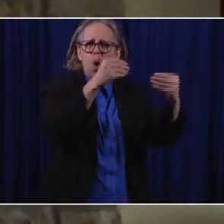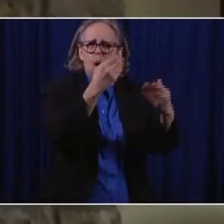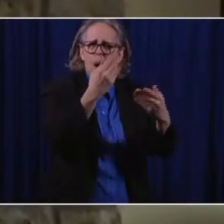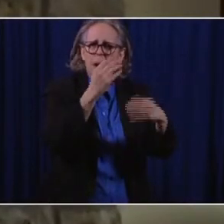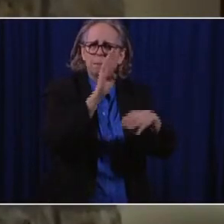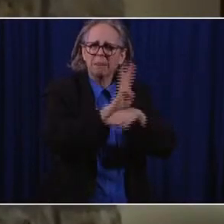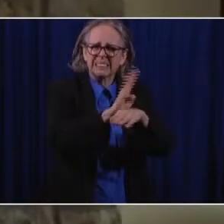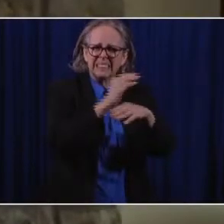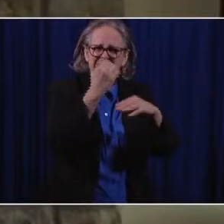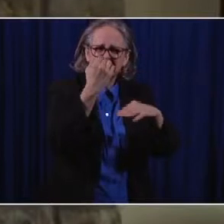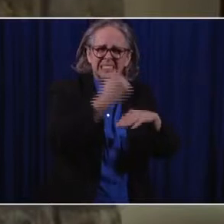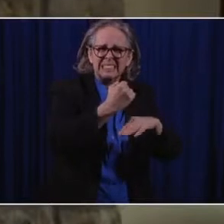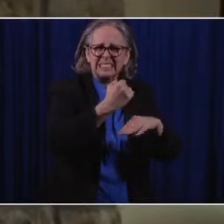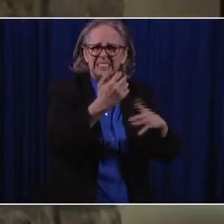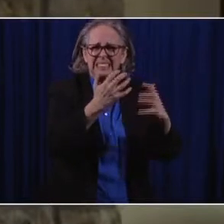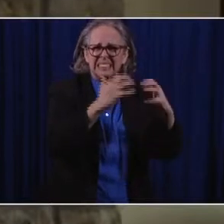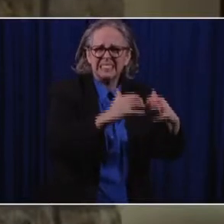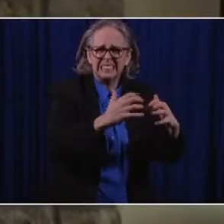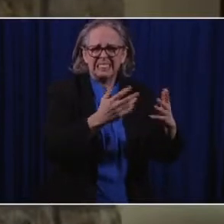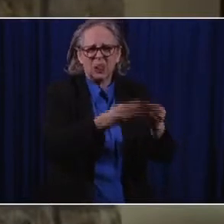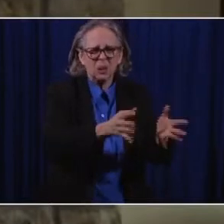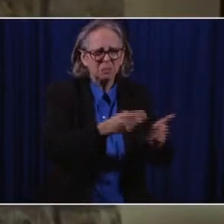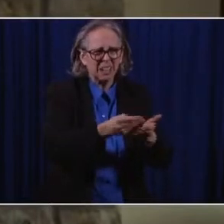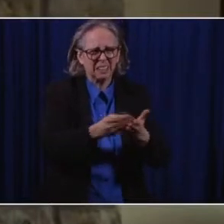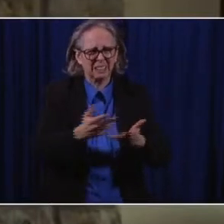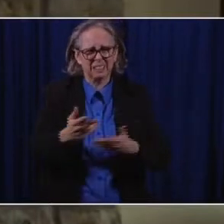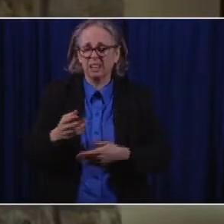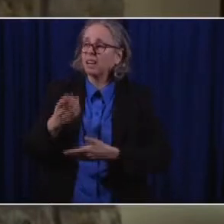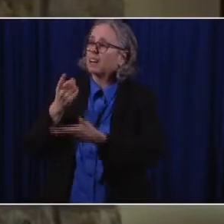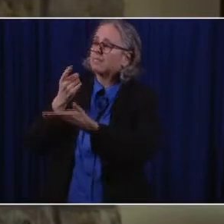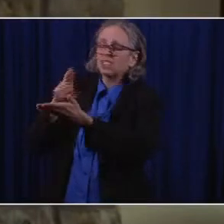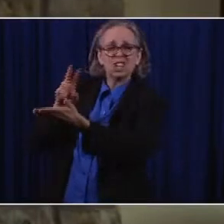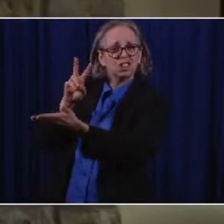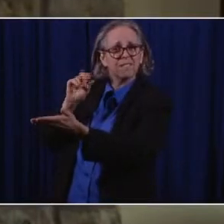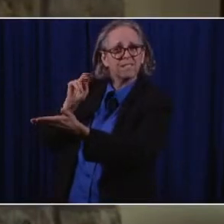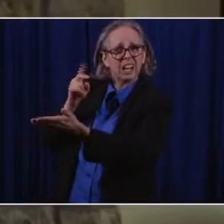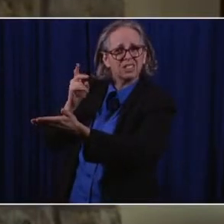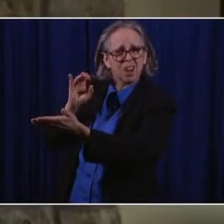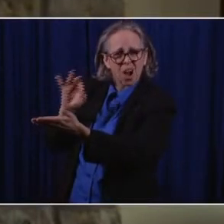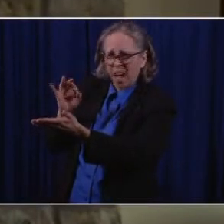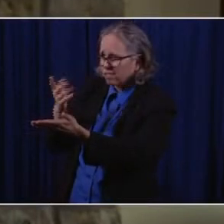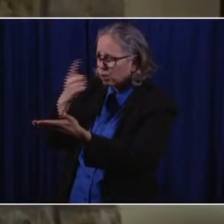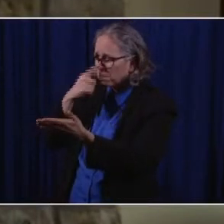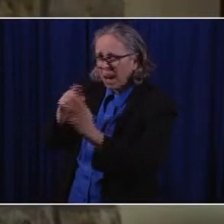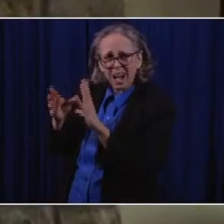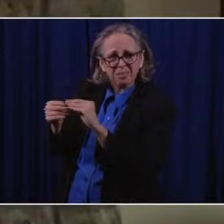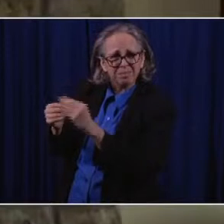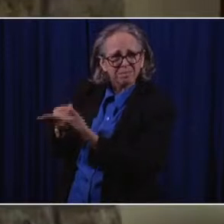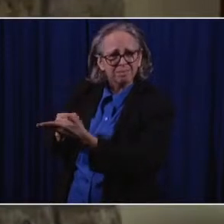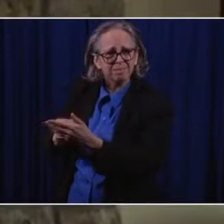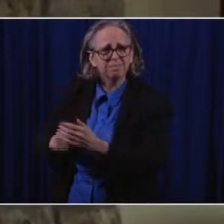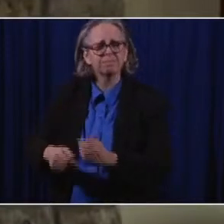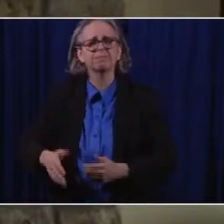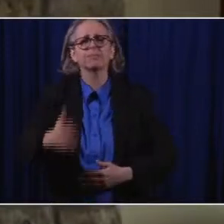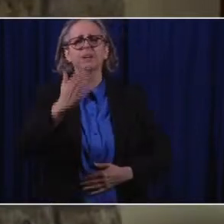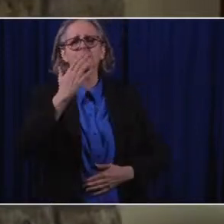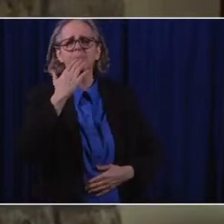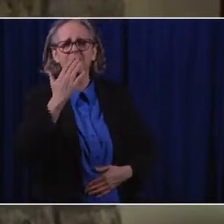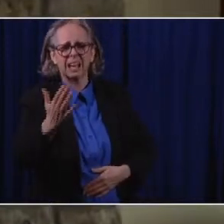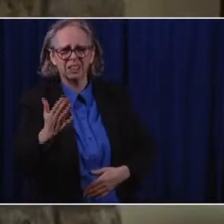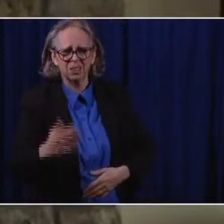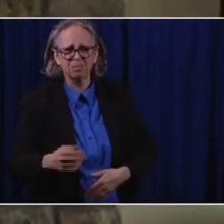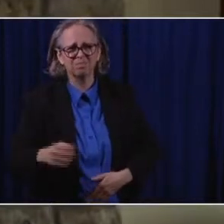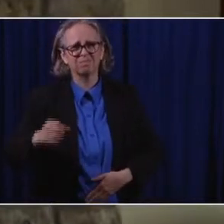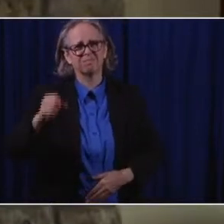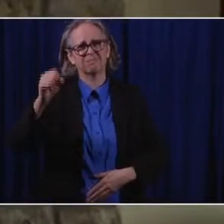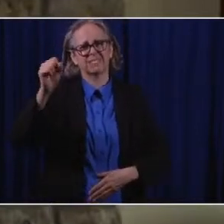that. Bruce, you want to? Thank you, Governor. Yes, on you know, this is a very straightforward,